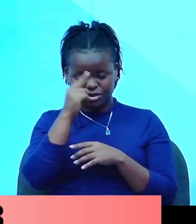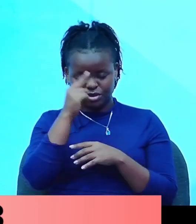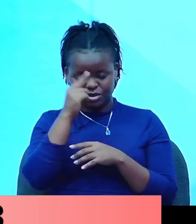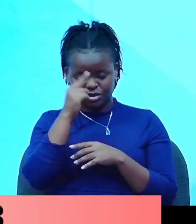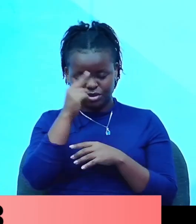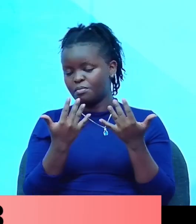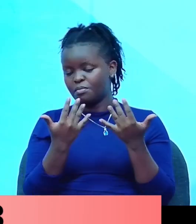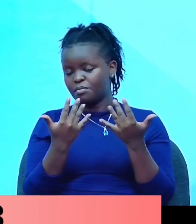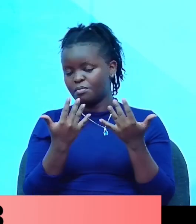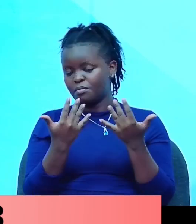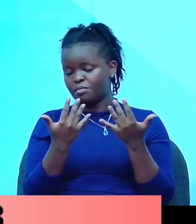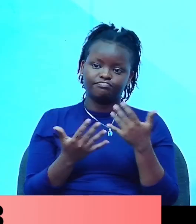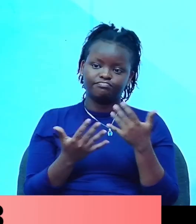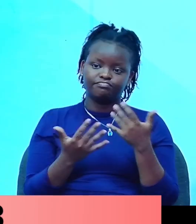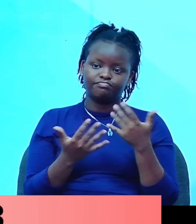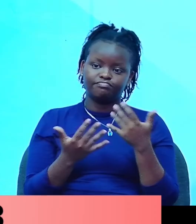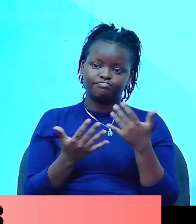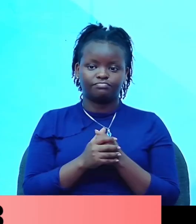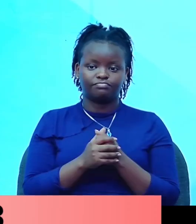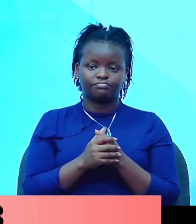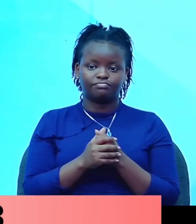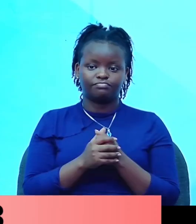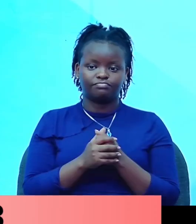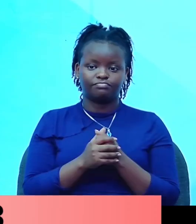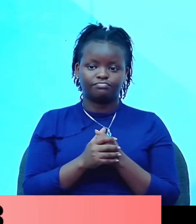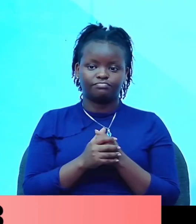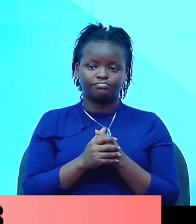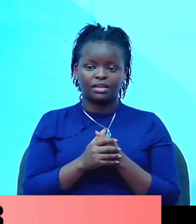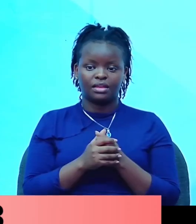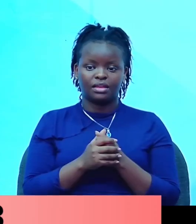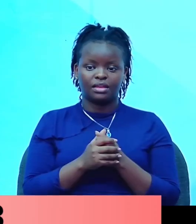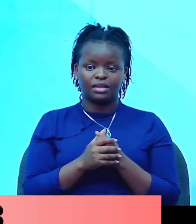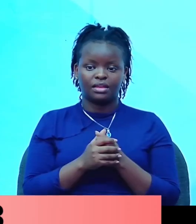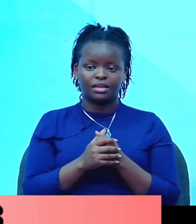20, maybe going 20 years. We are a full.